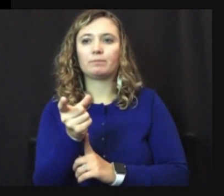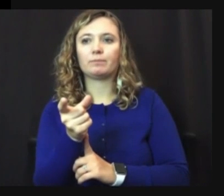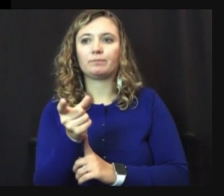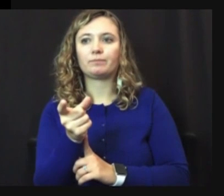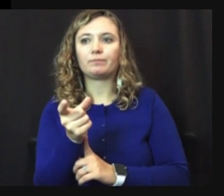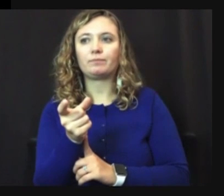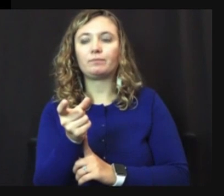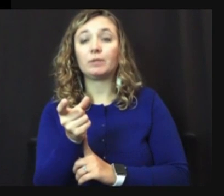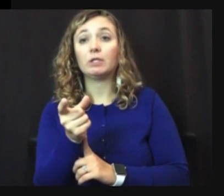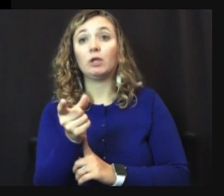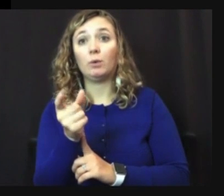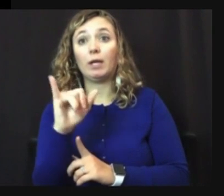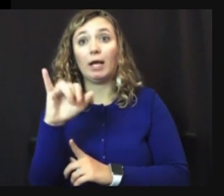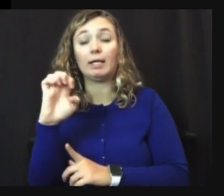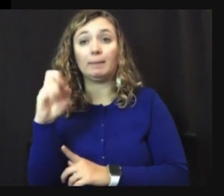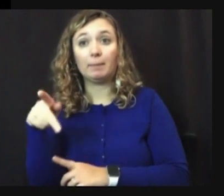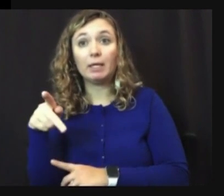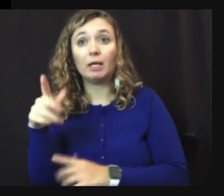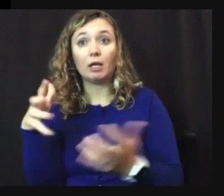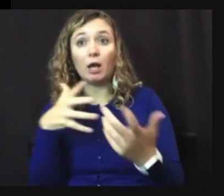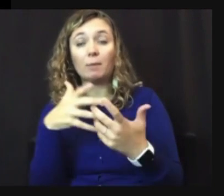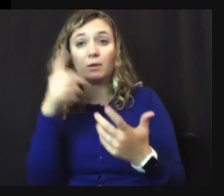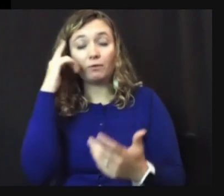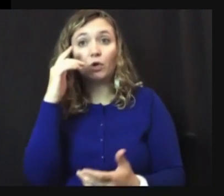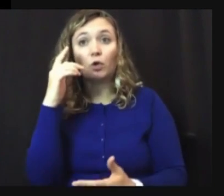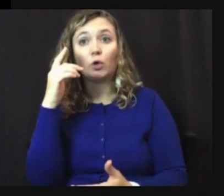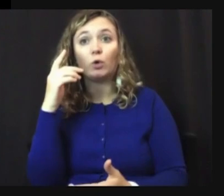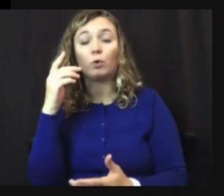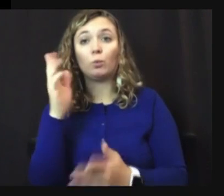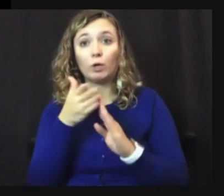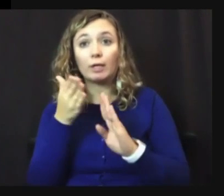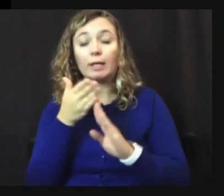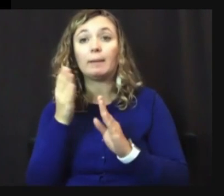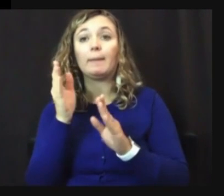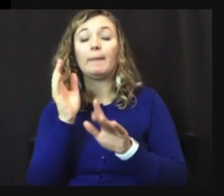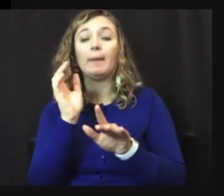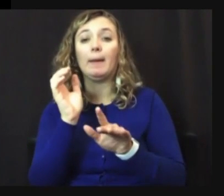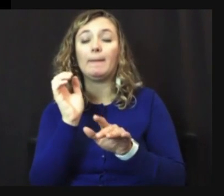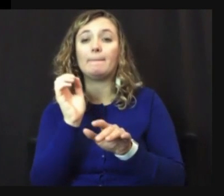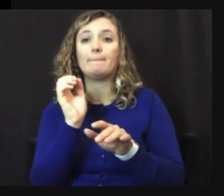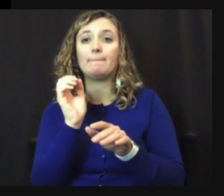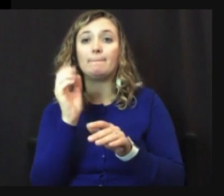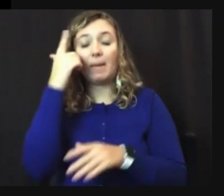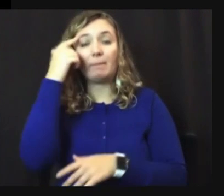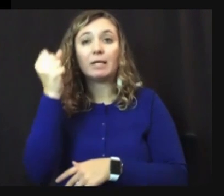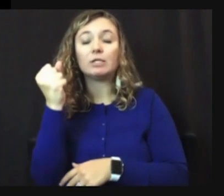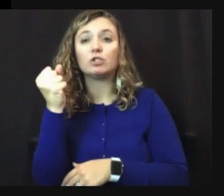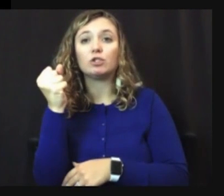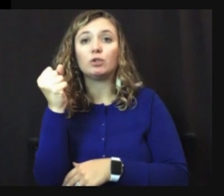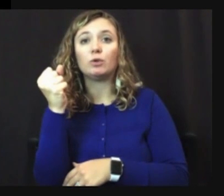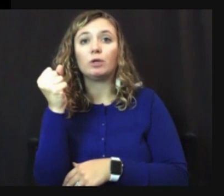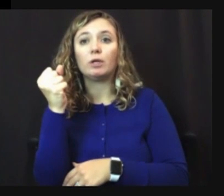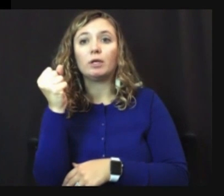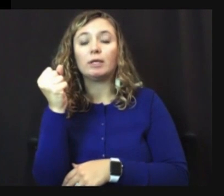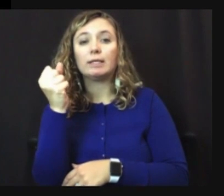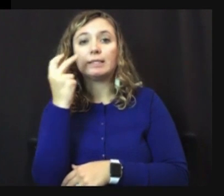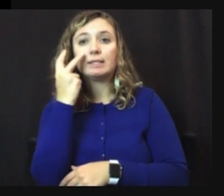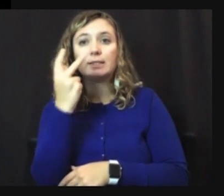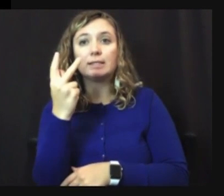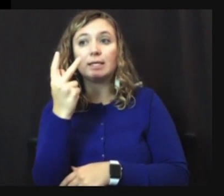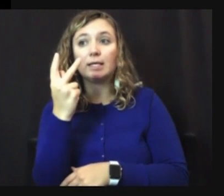lot in IEPs that helps with working memory is to preview text before